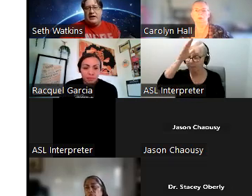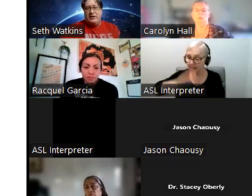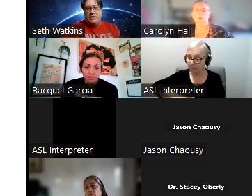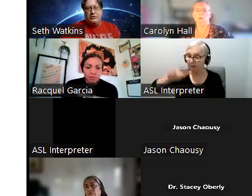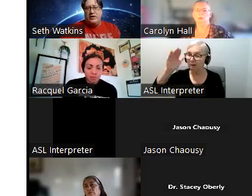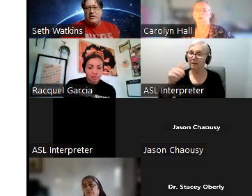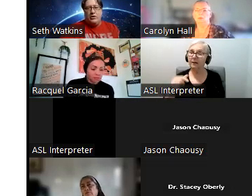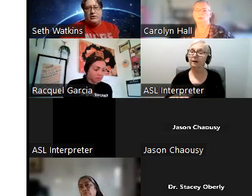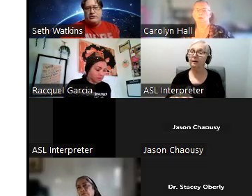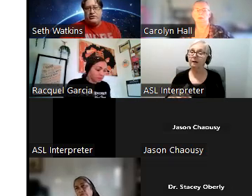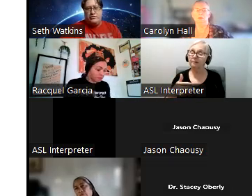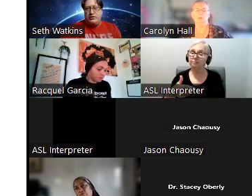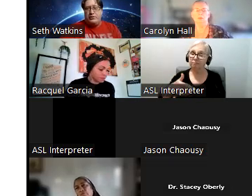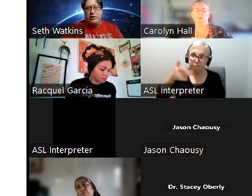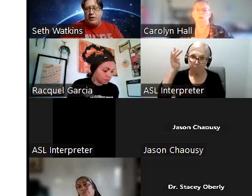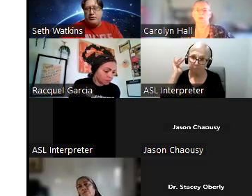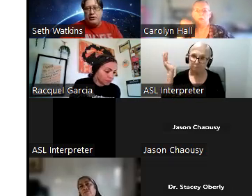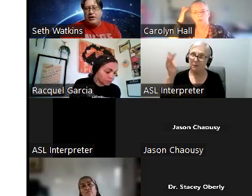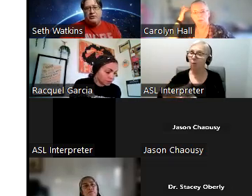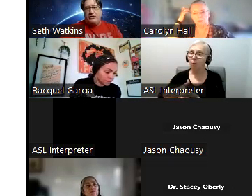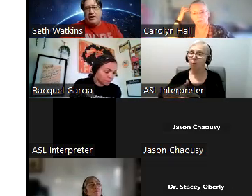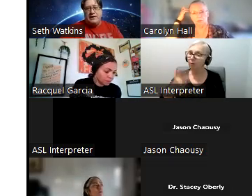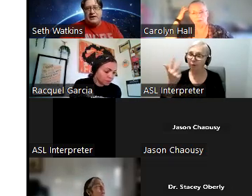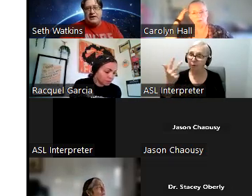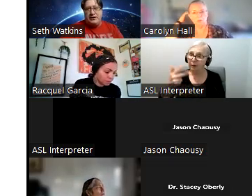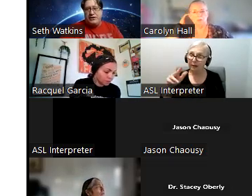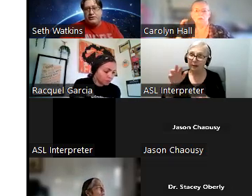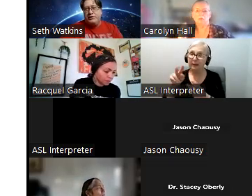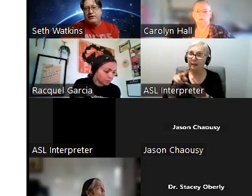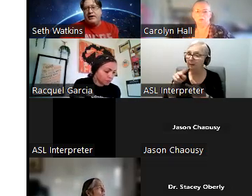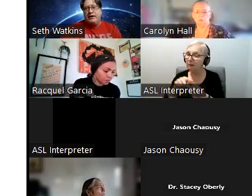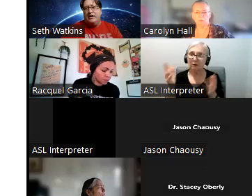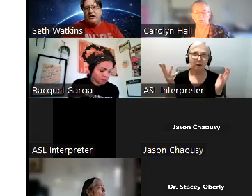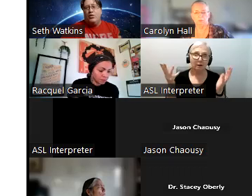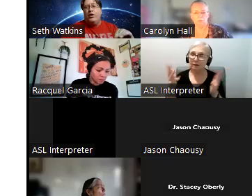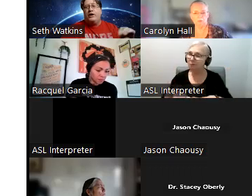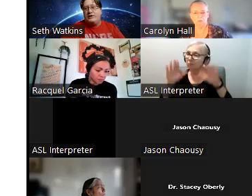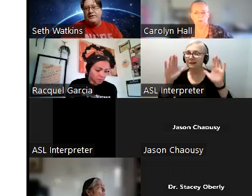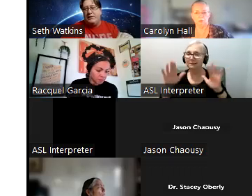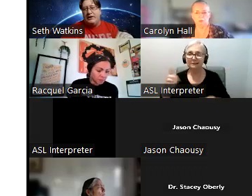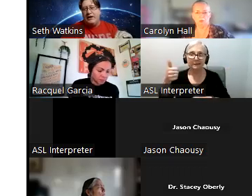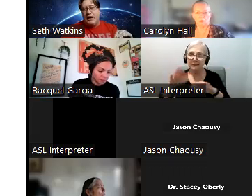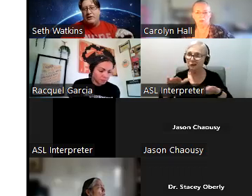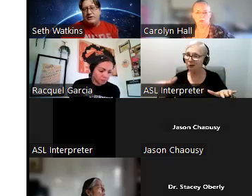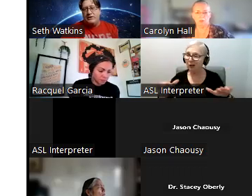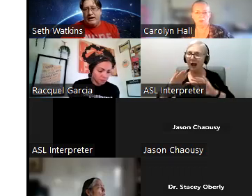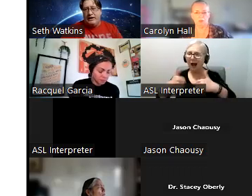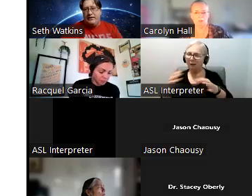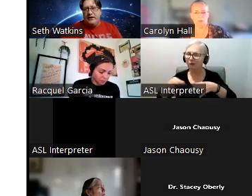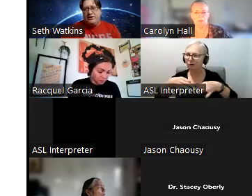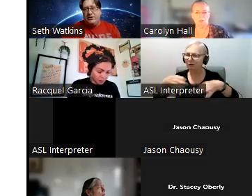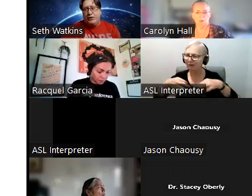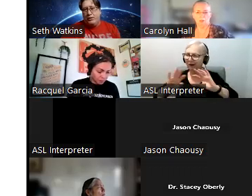gay couple or a triple couple raising 10 children? Like, what is a family and how does it